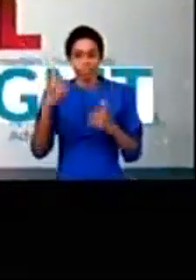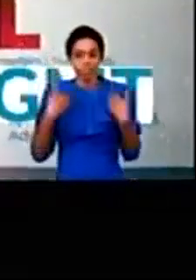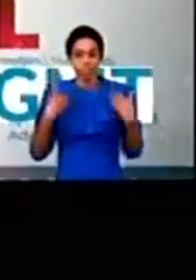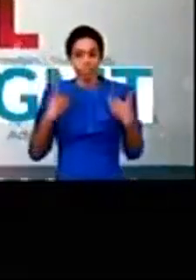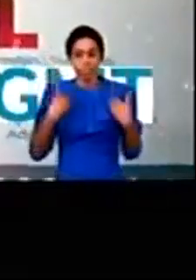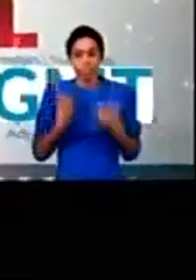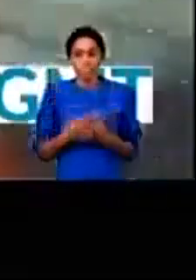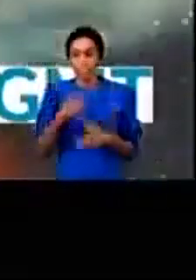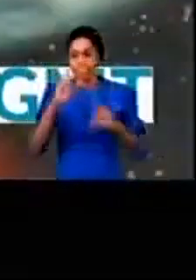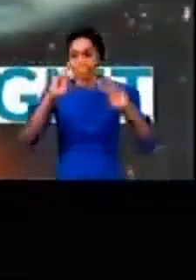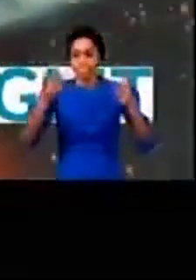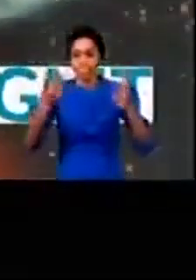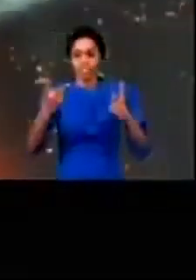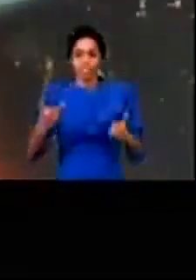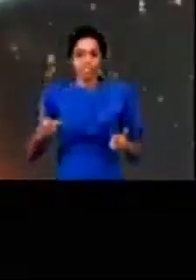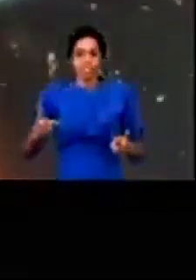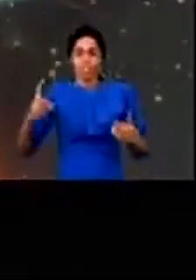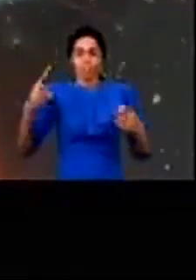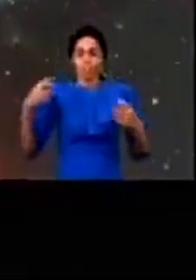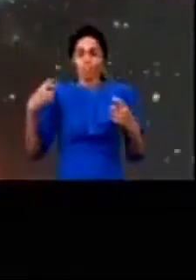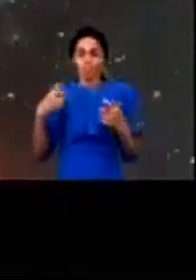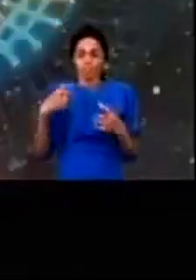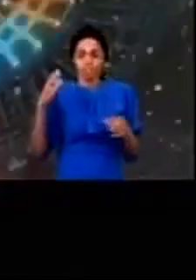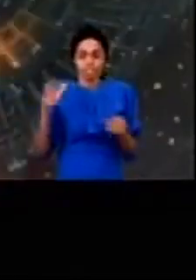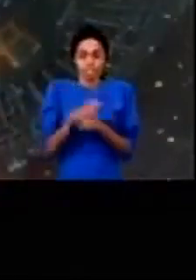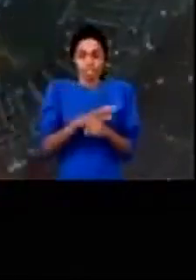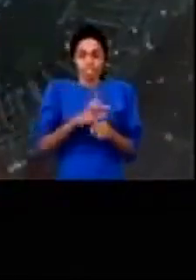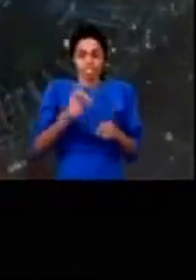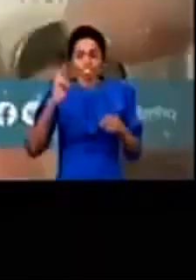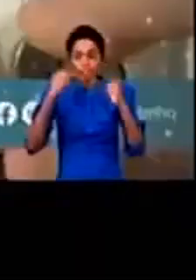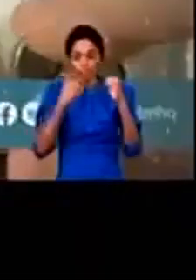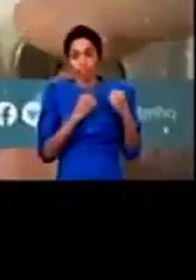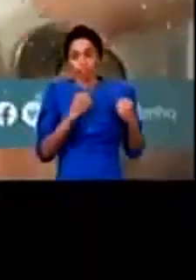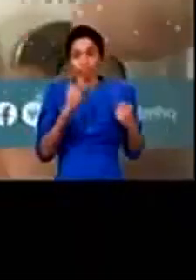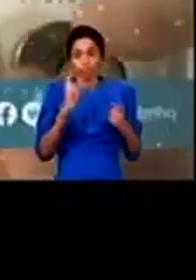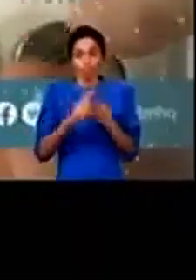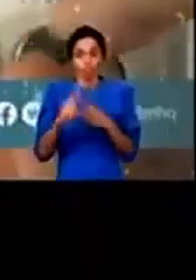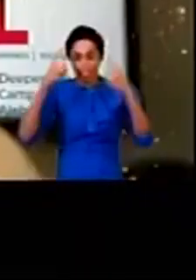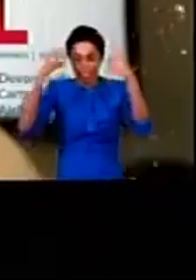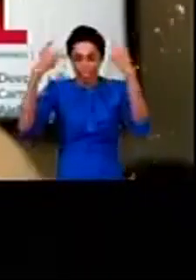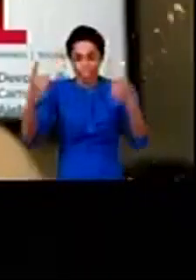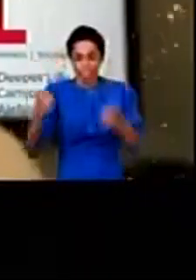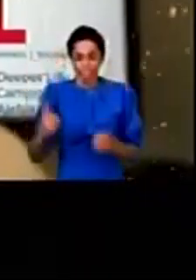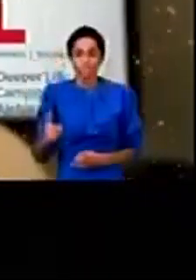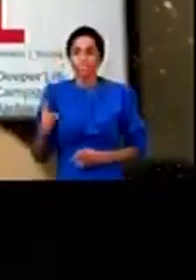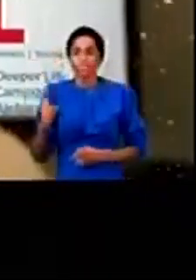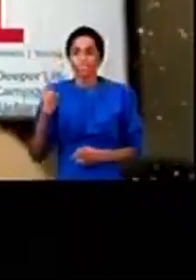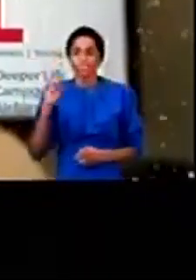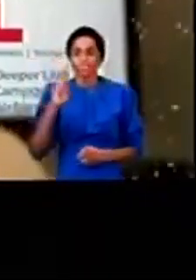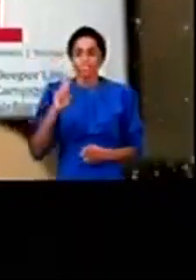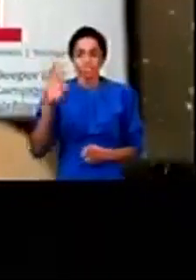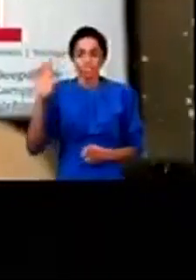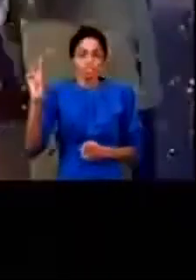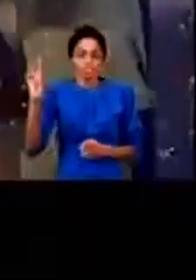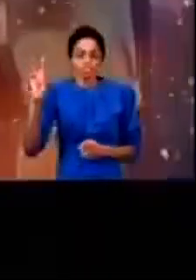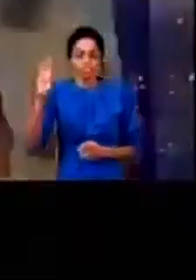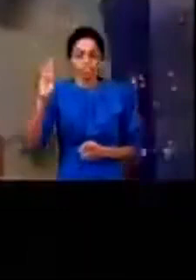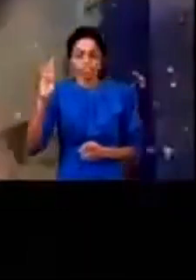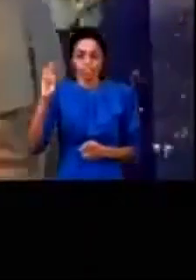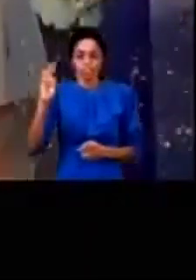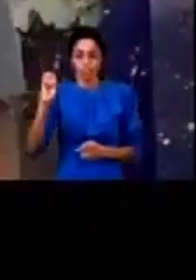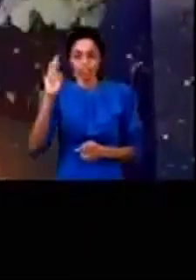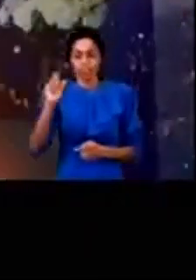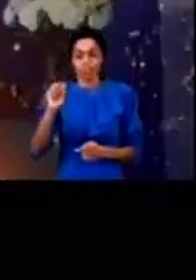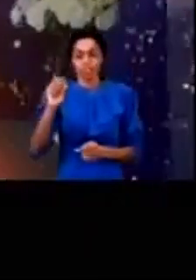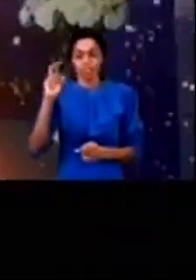0600 hours GMT. All broadcasts live on satellite, radio, television, and all our social media platforms.